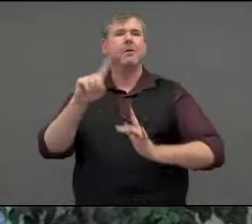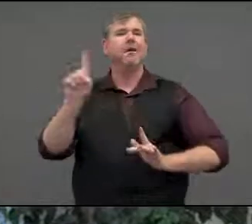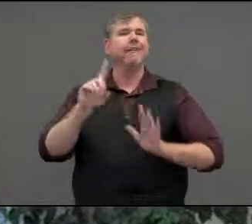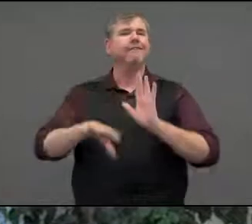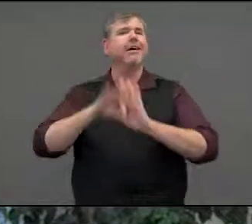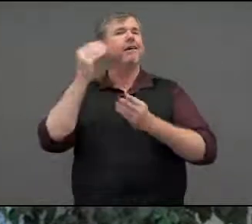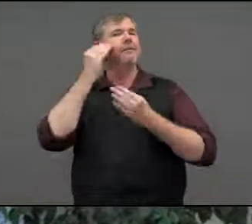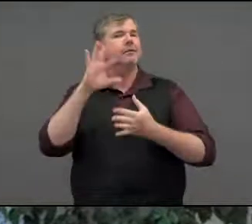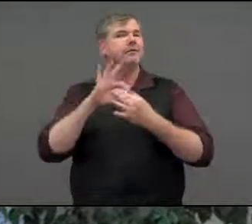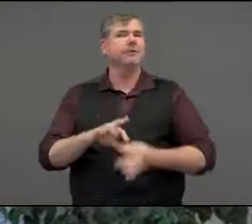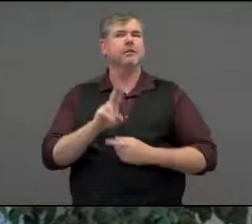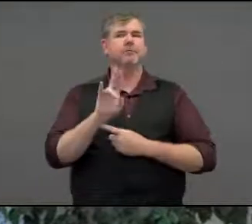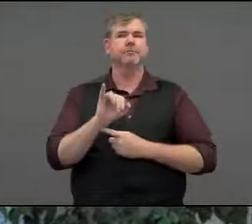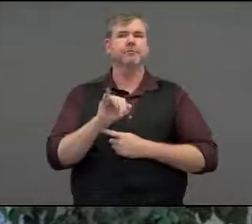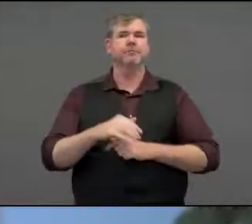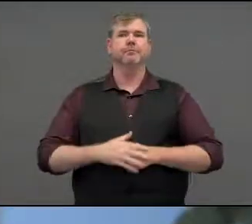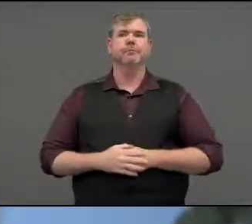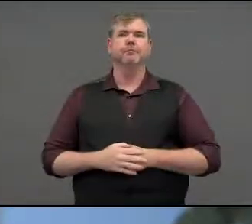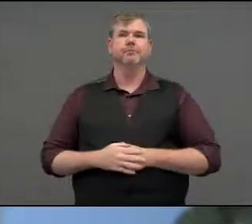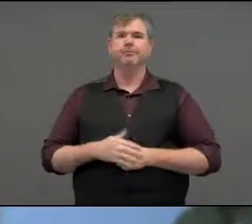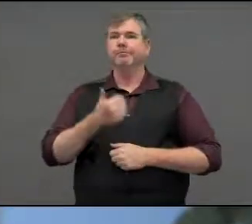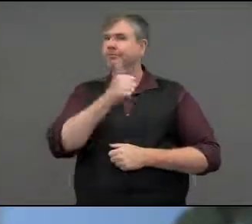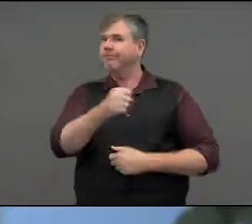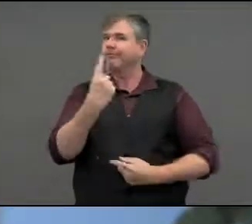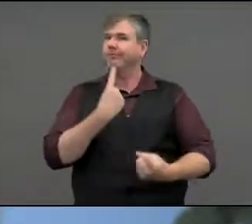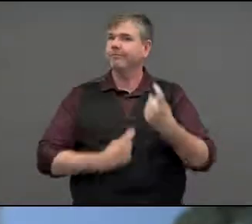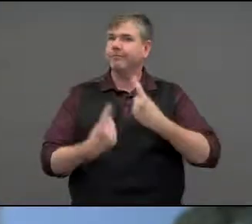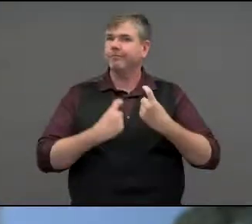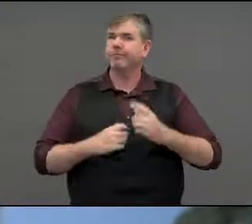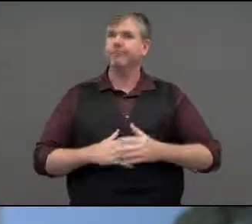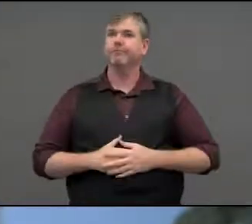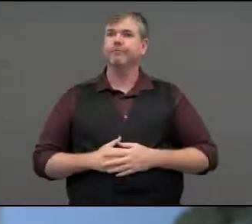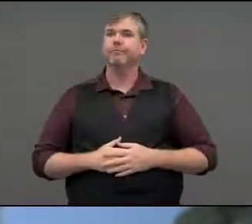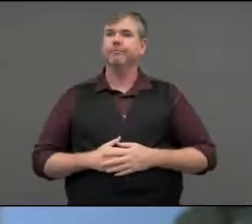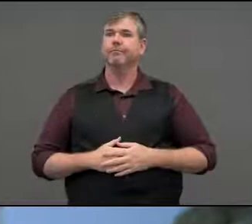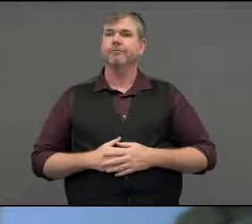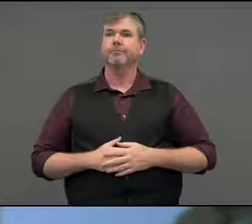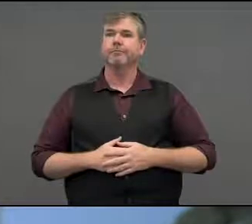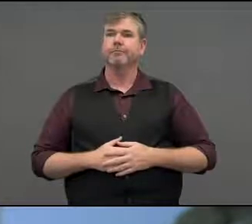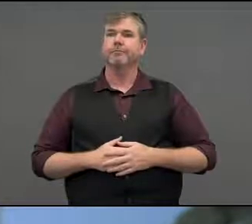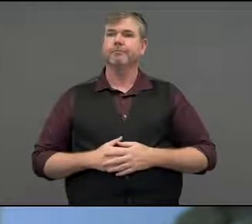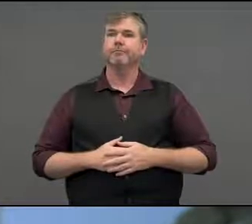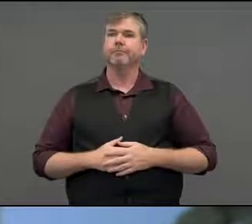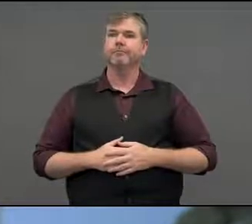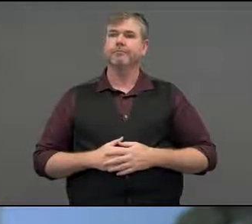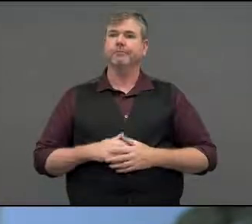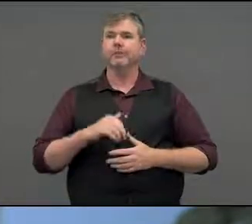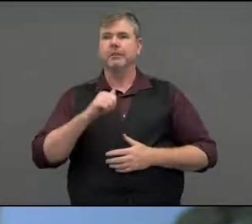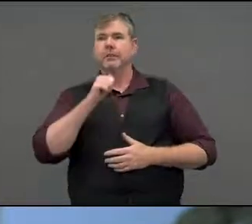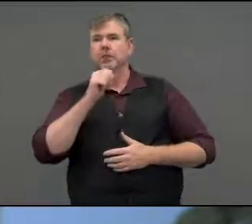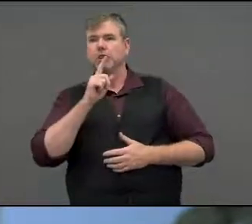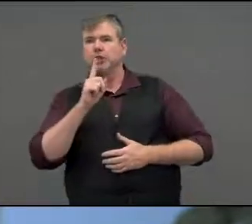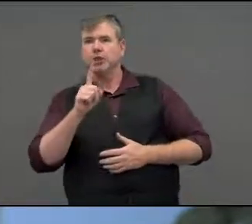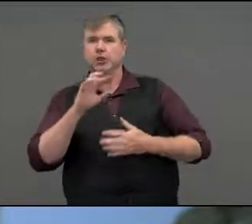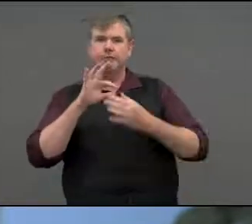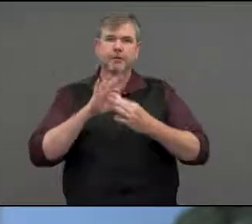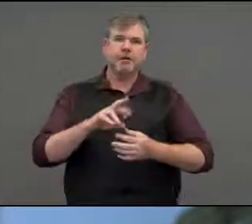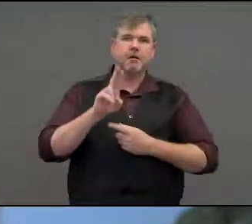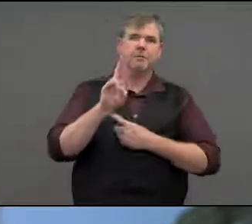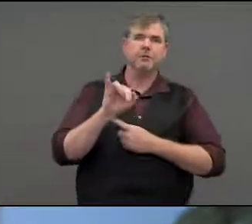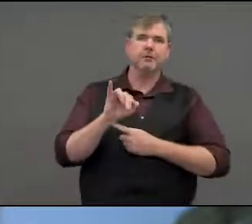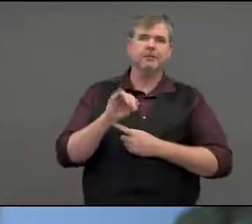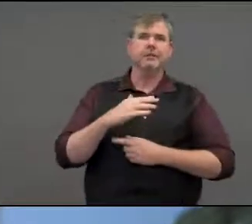any inquiries, that's a hard word for me today, any questions you may have about unemployment, please direct it to,